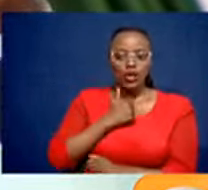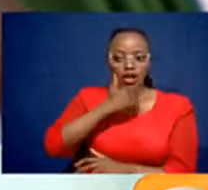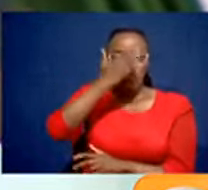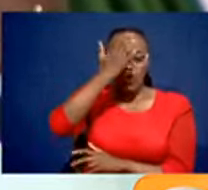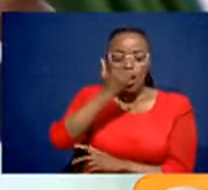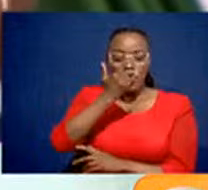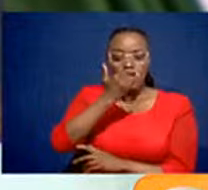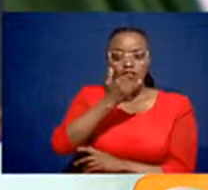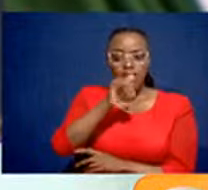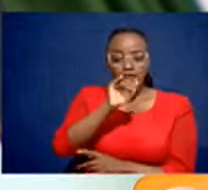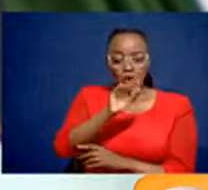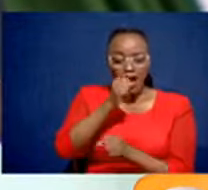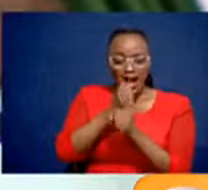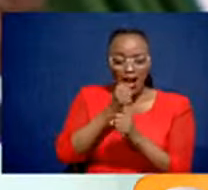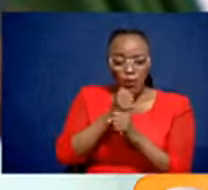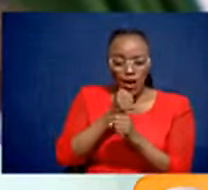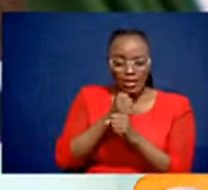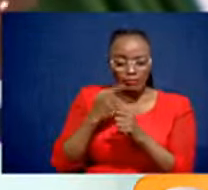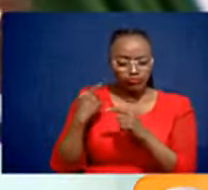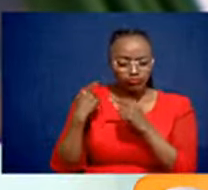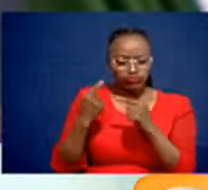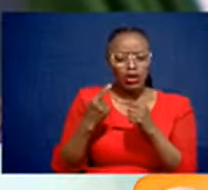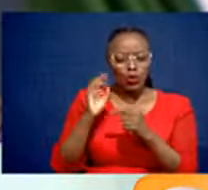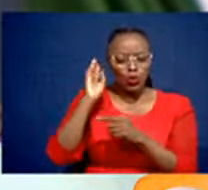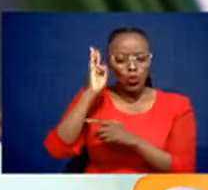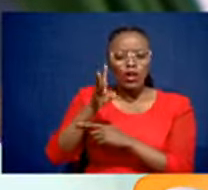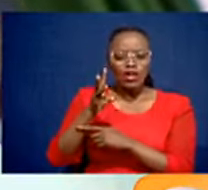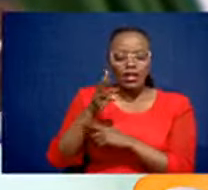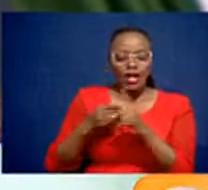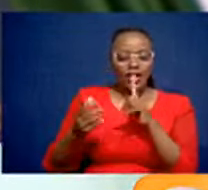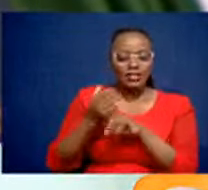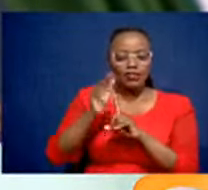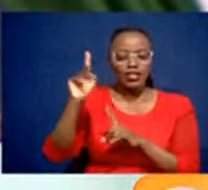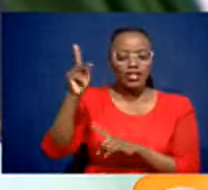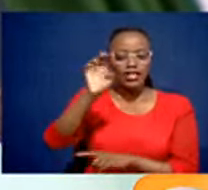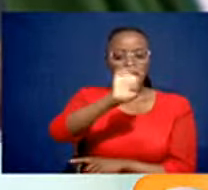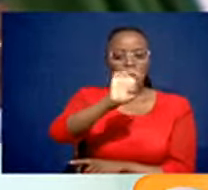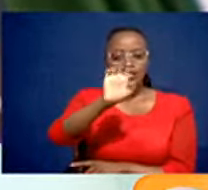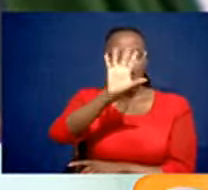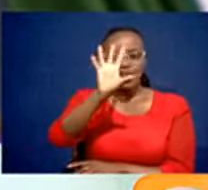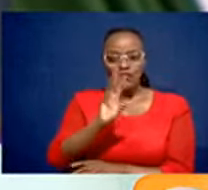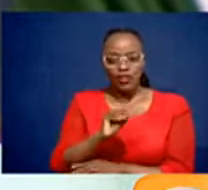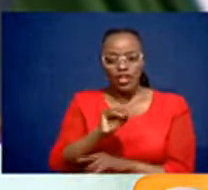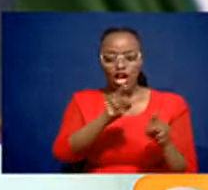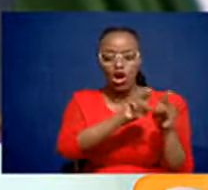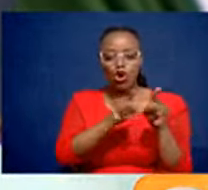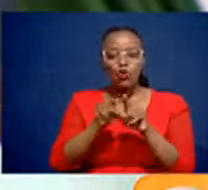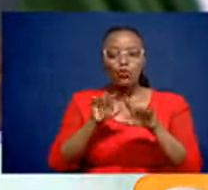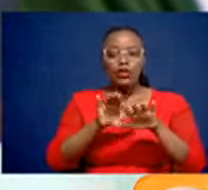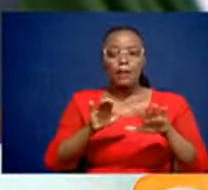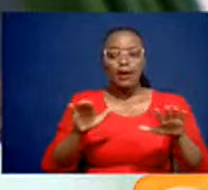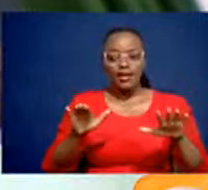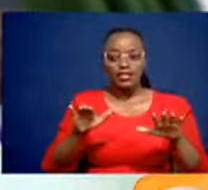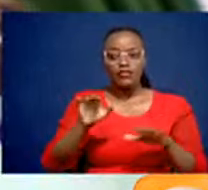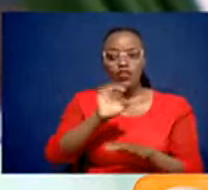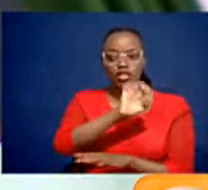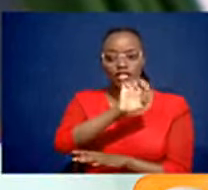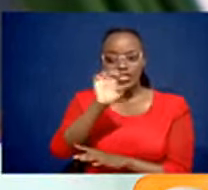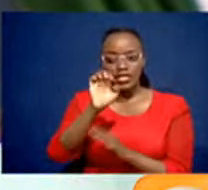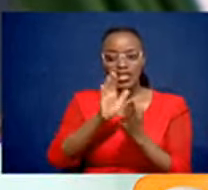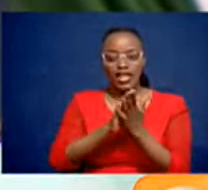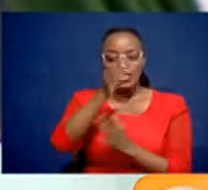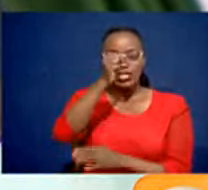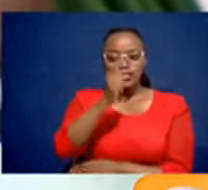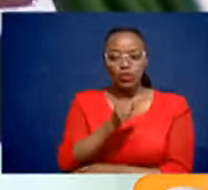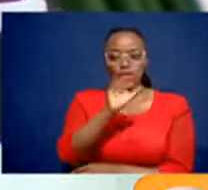that the fruits of their labor will meet demand in Kenya, East Africa, common markets of Eastern and